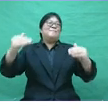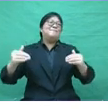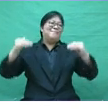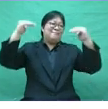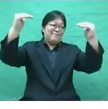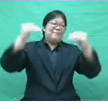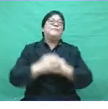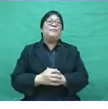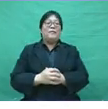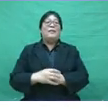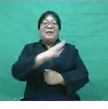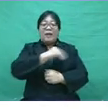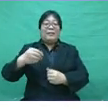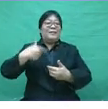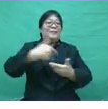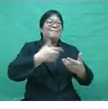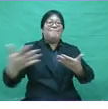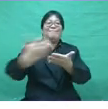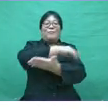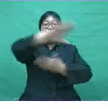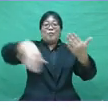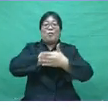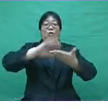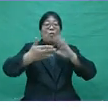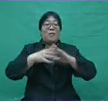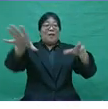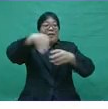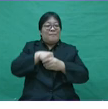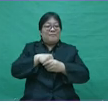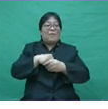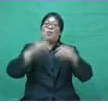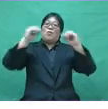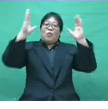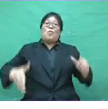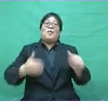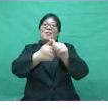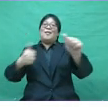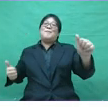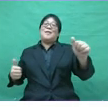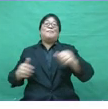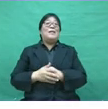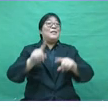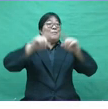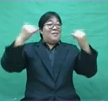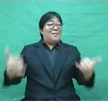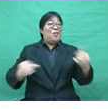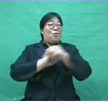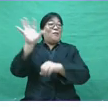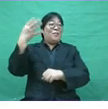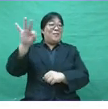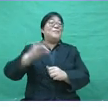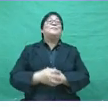deep end of the communities to ensure that no one is left behind. However, during this